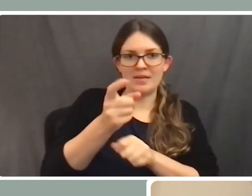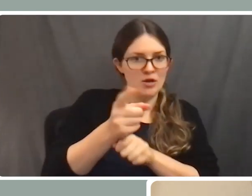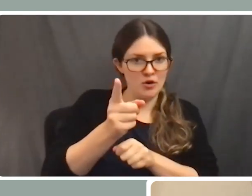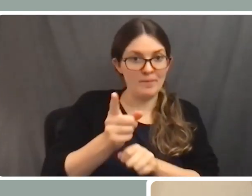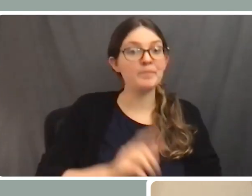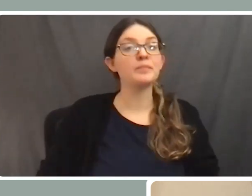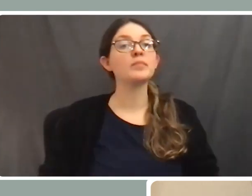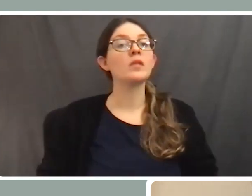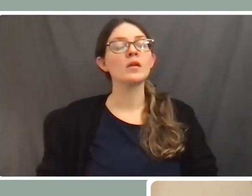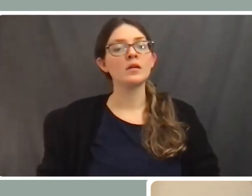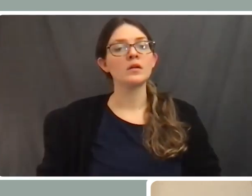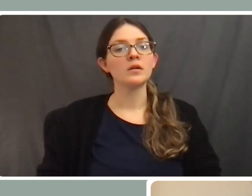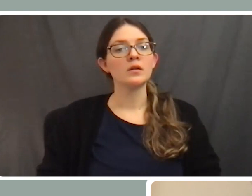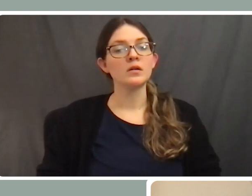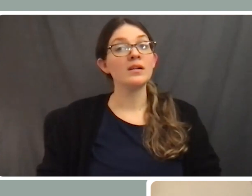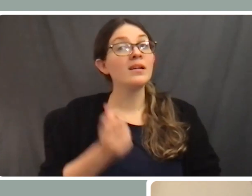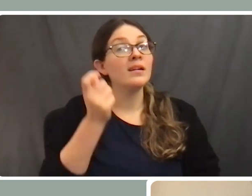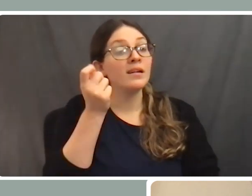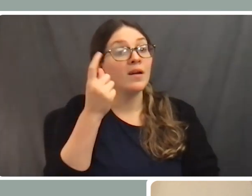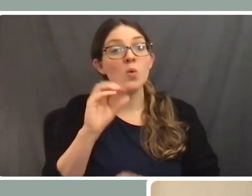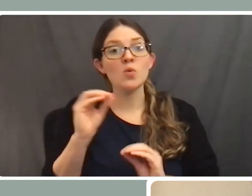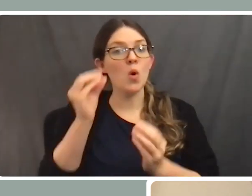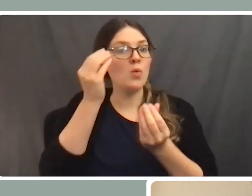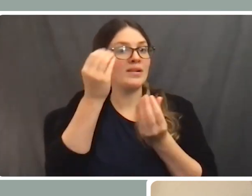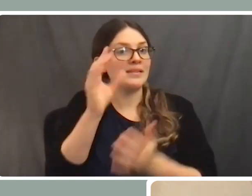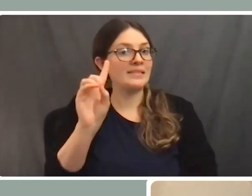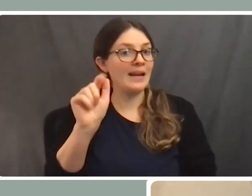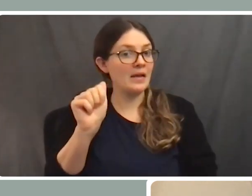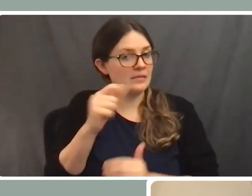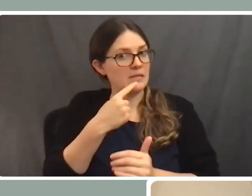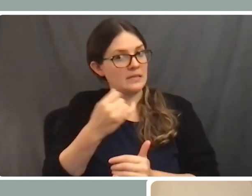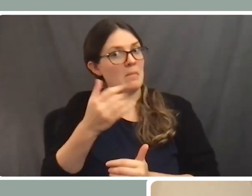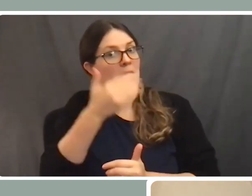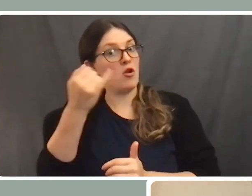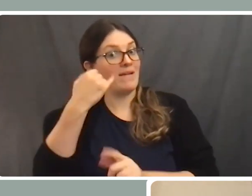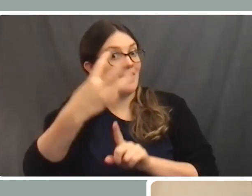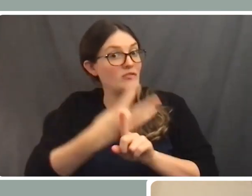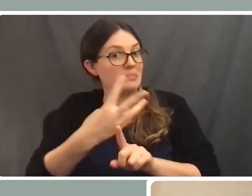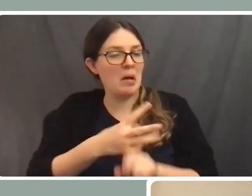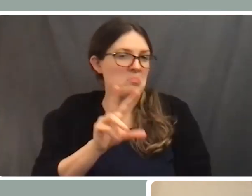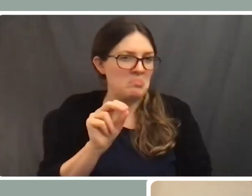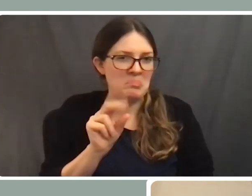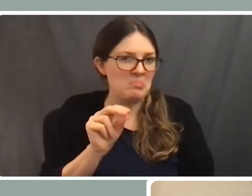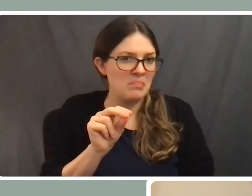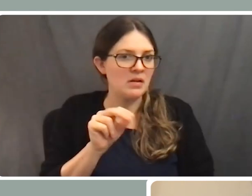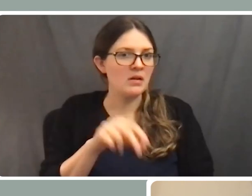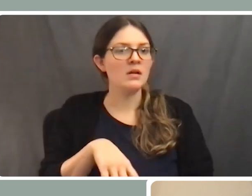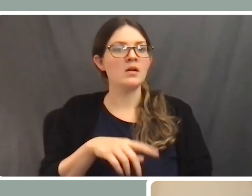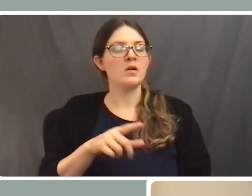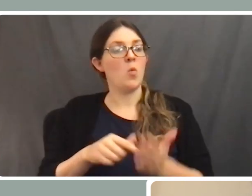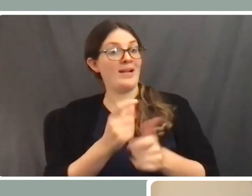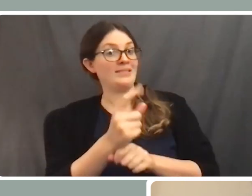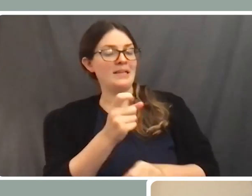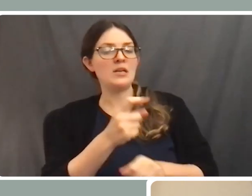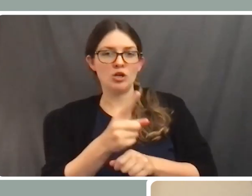There isn't any data telling us that we do better if we do those mammograms every 6 months. Once a year still is